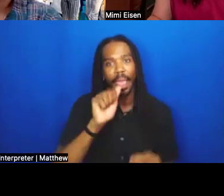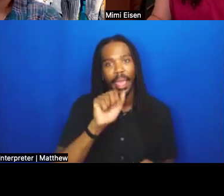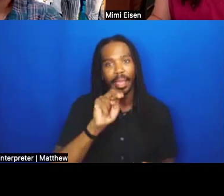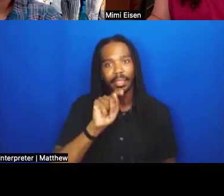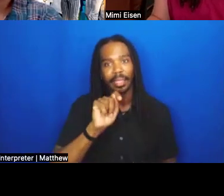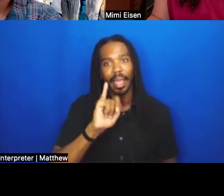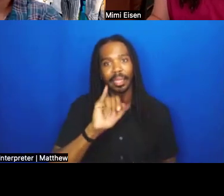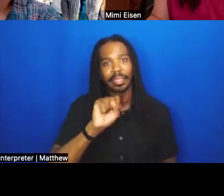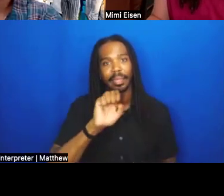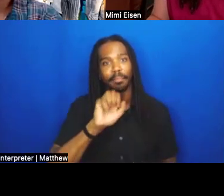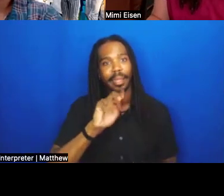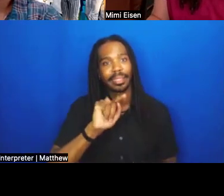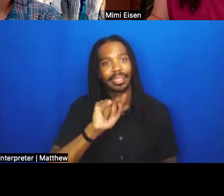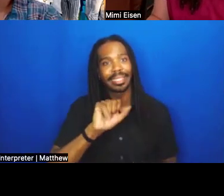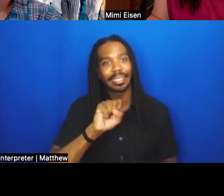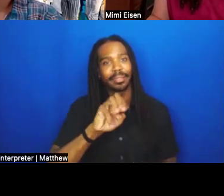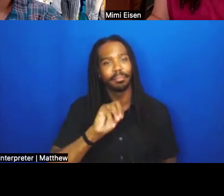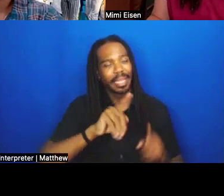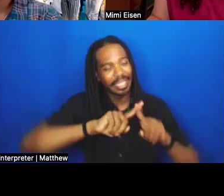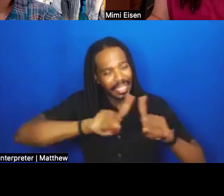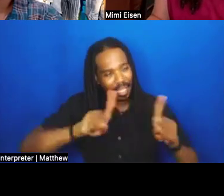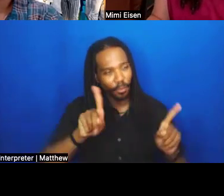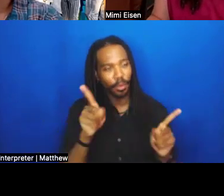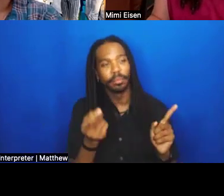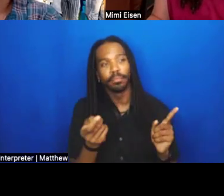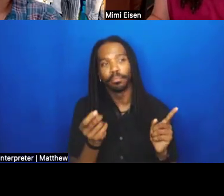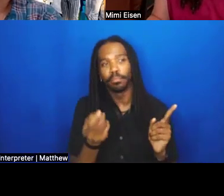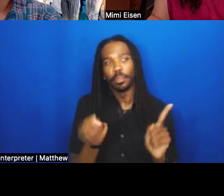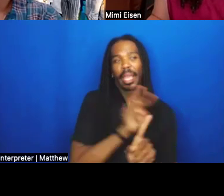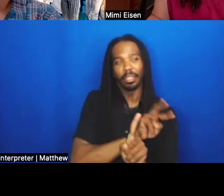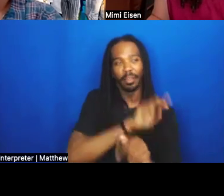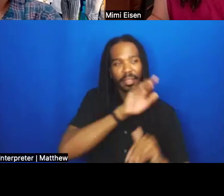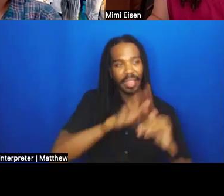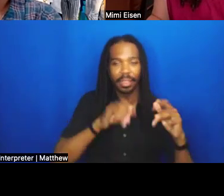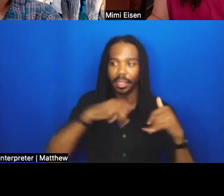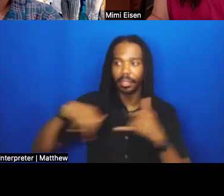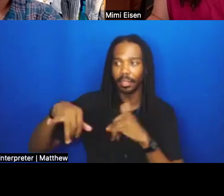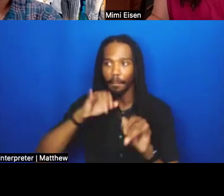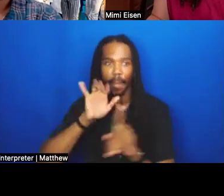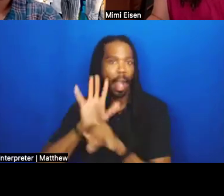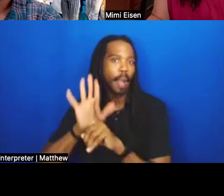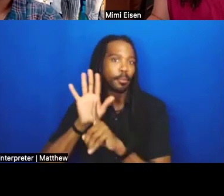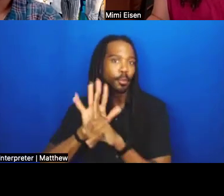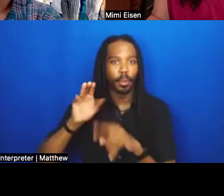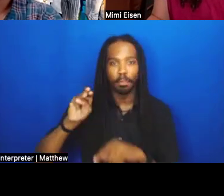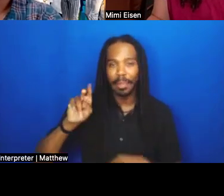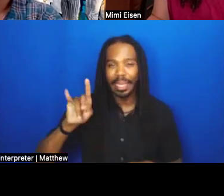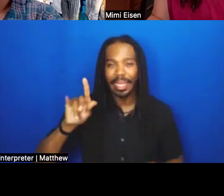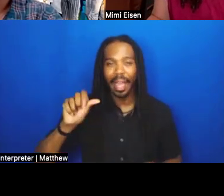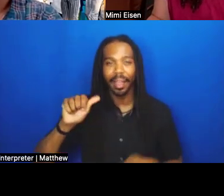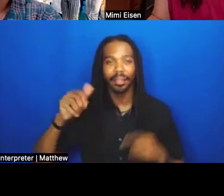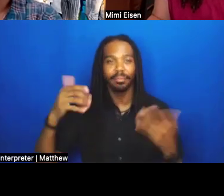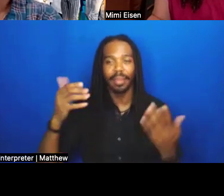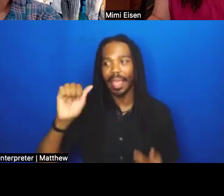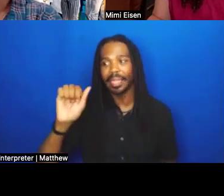in a different way from the popular kind of media ADL way.